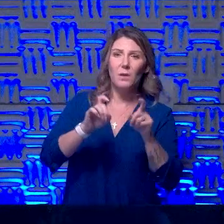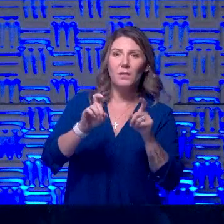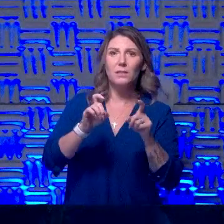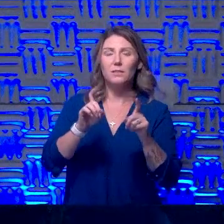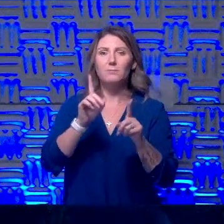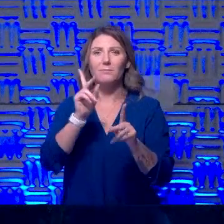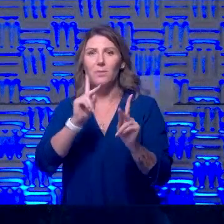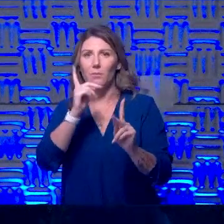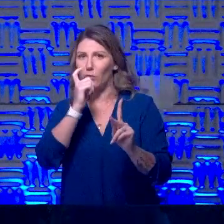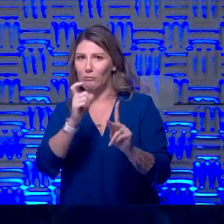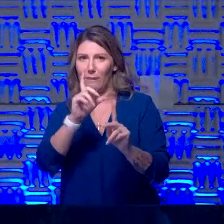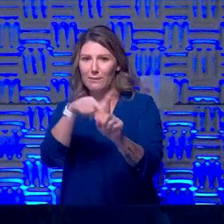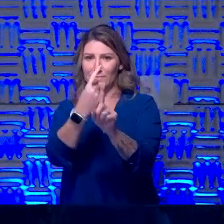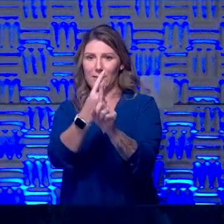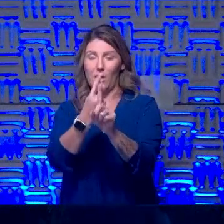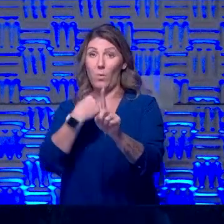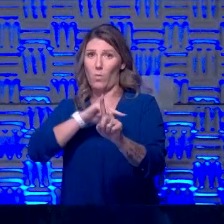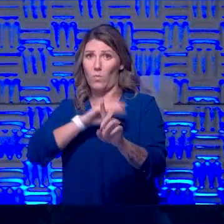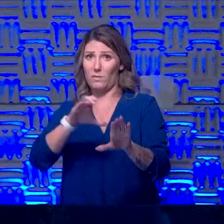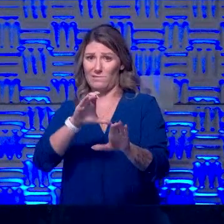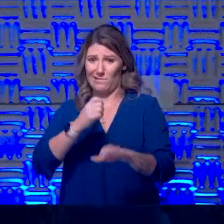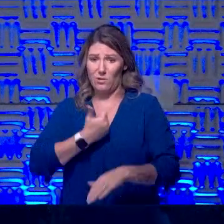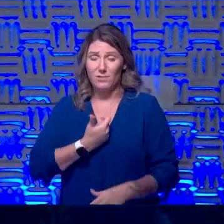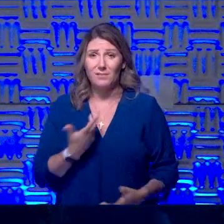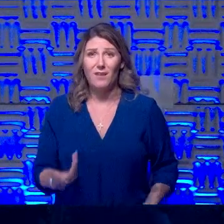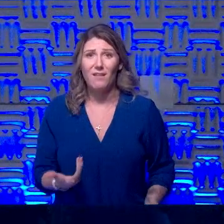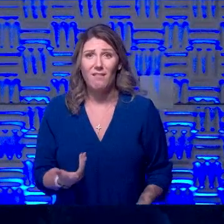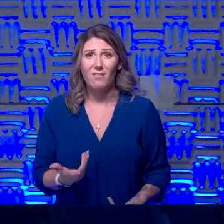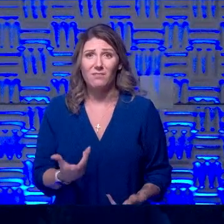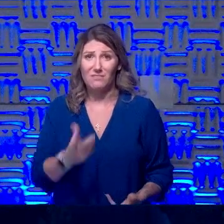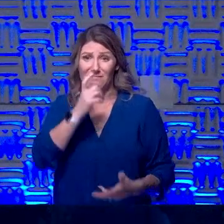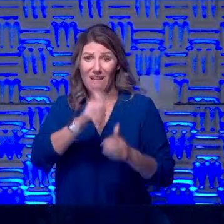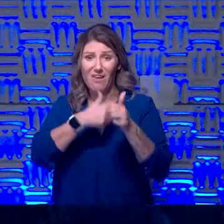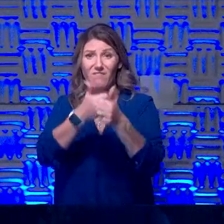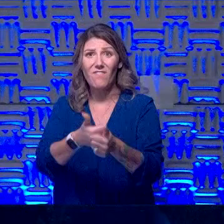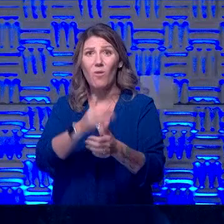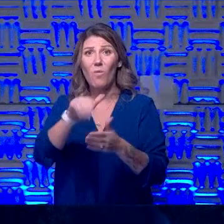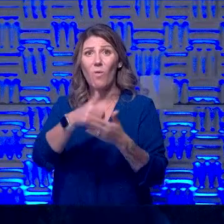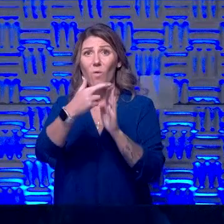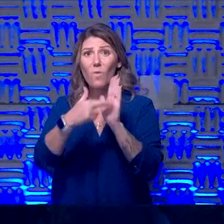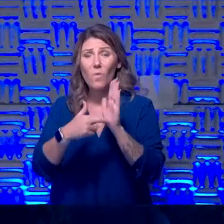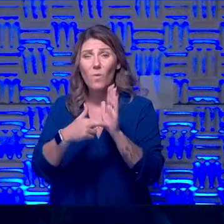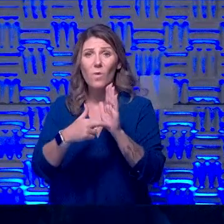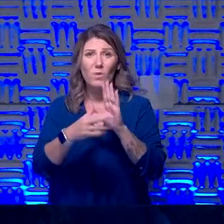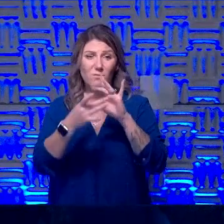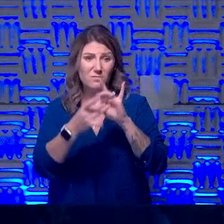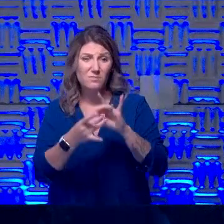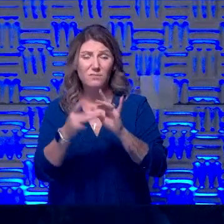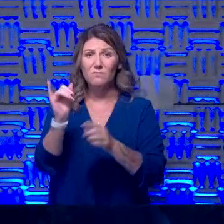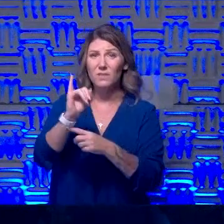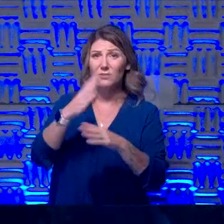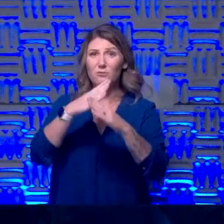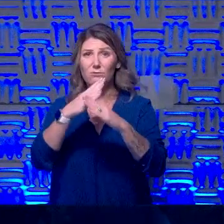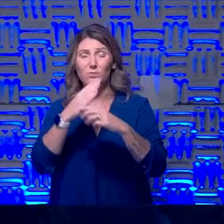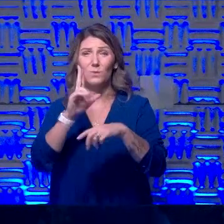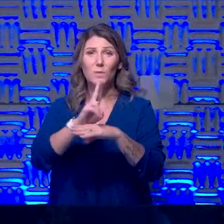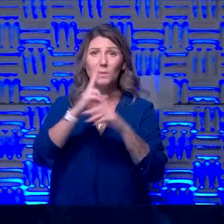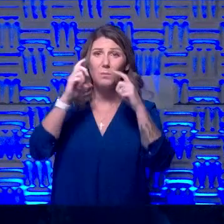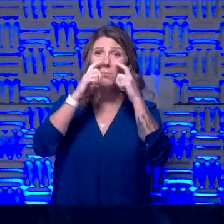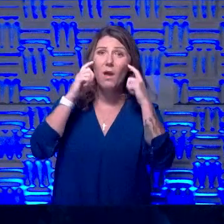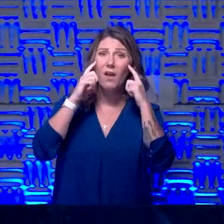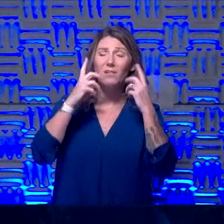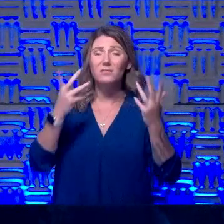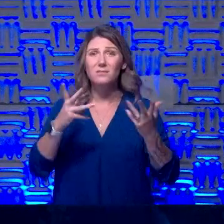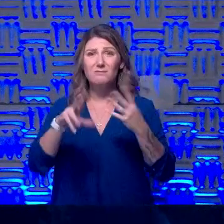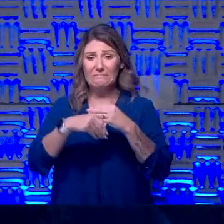us out. The problem is we singled ourselves out. We singled ourselves out by not following the pillars of infection control around mask wearing, et cetera. You know, what we said